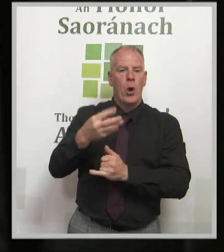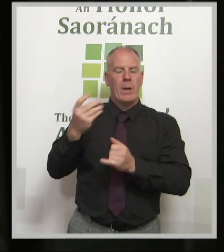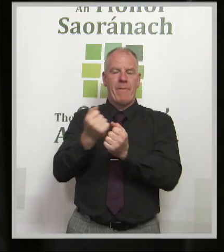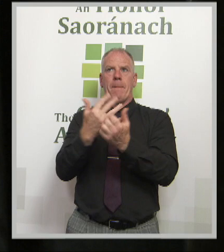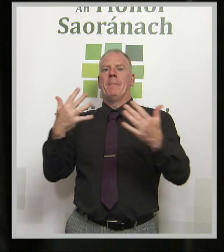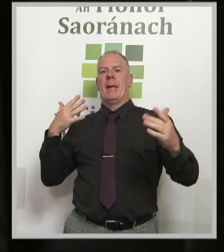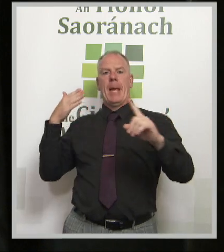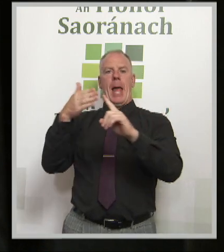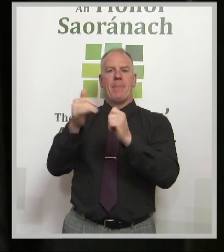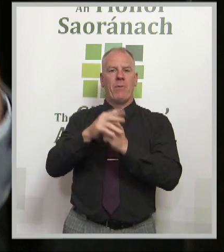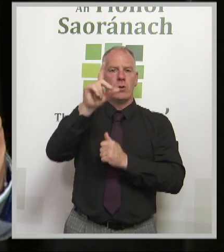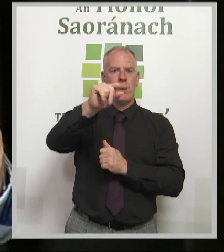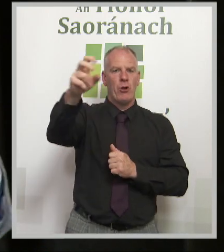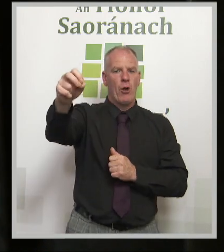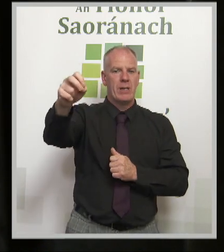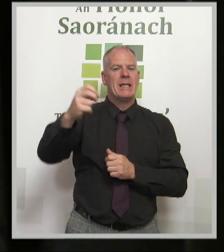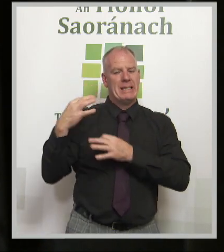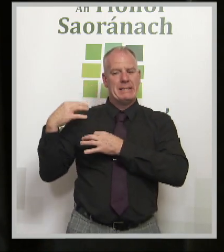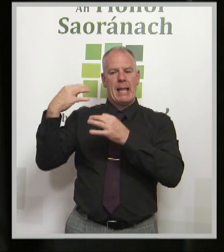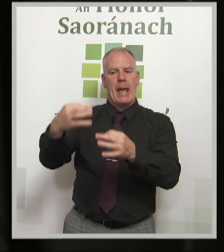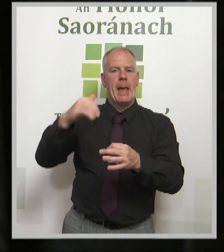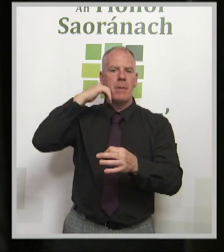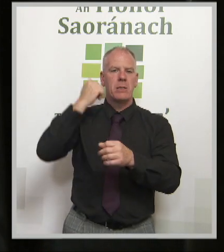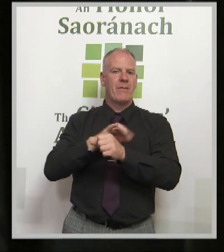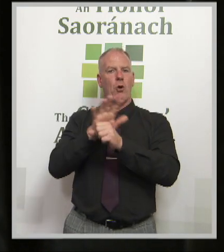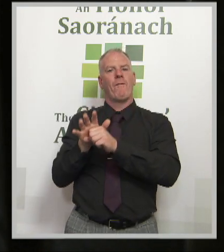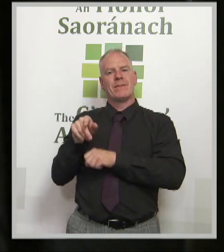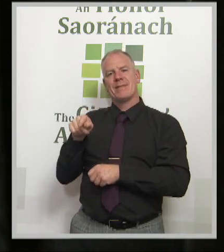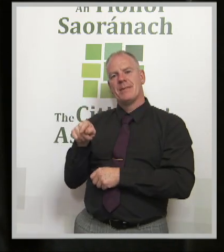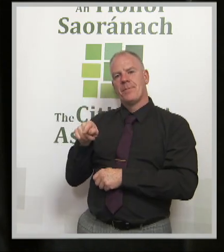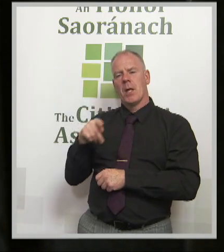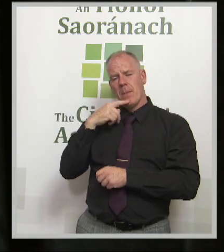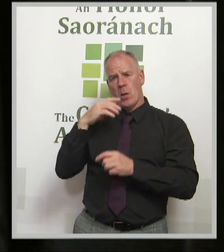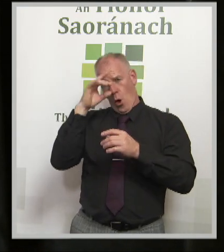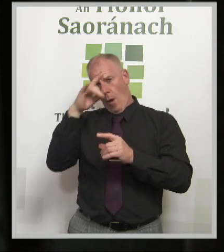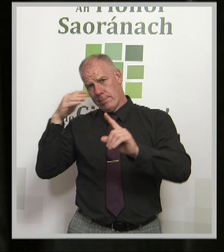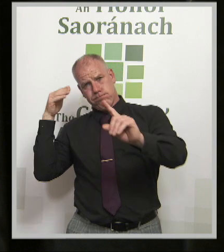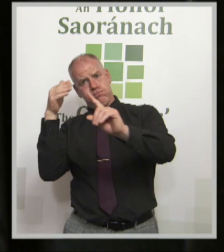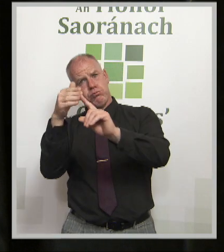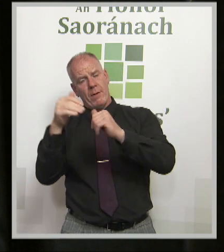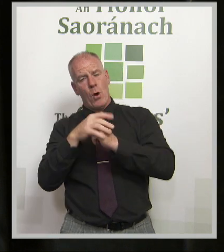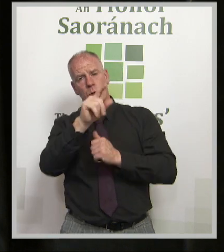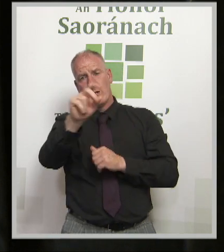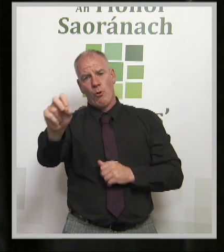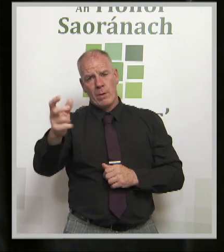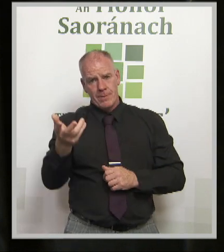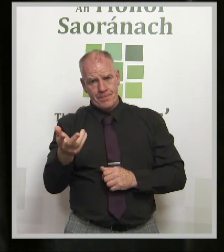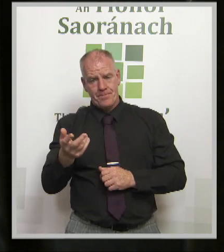for 2030. It was delayed by COVID, but hopefully an ambitious agenda will be set for